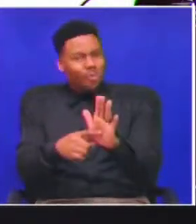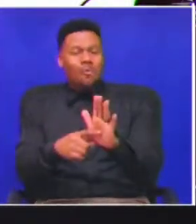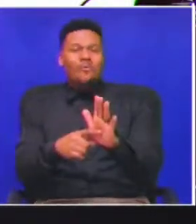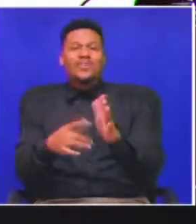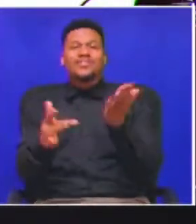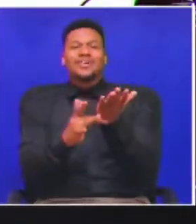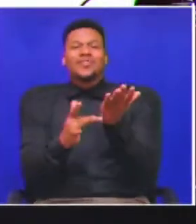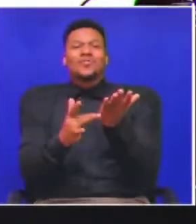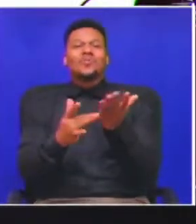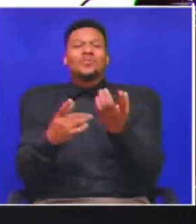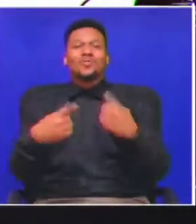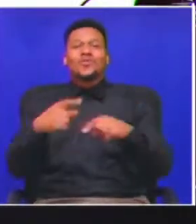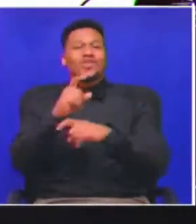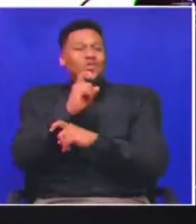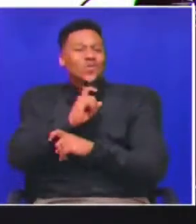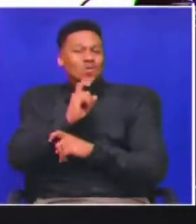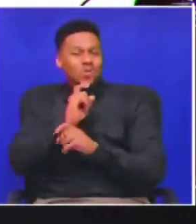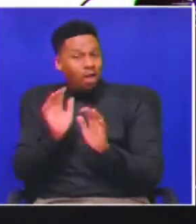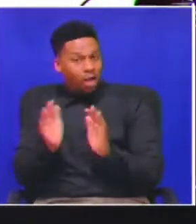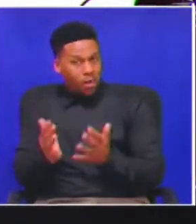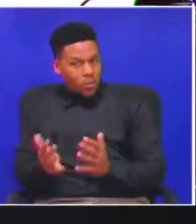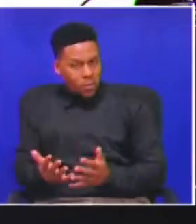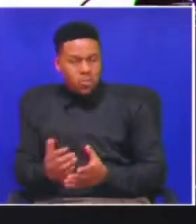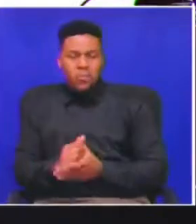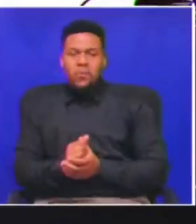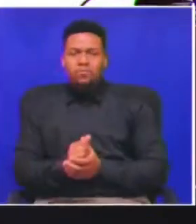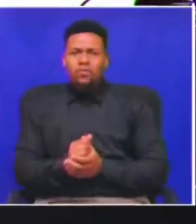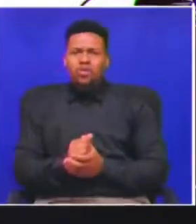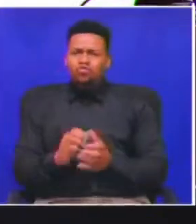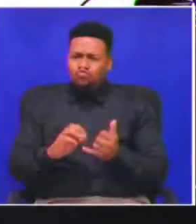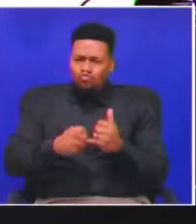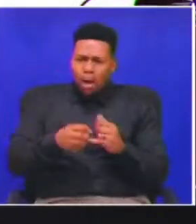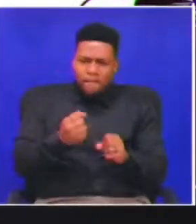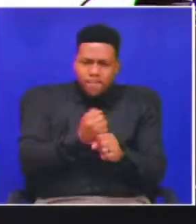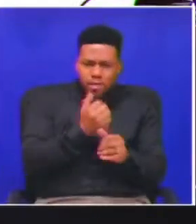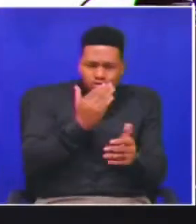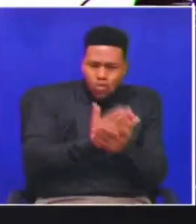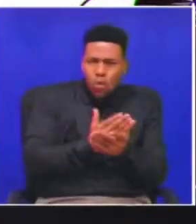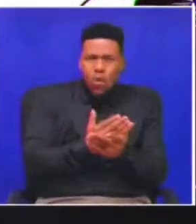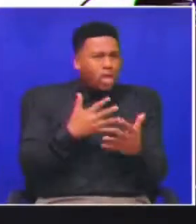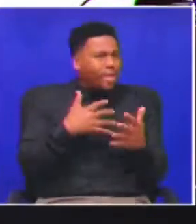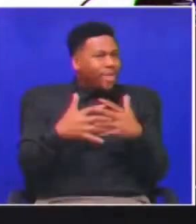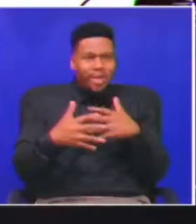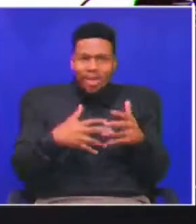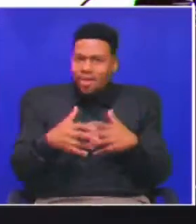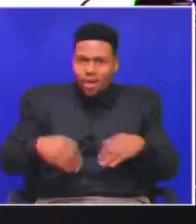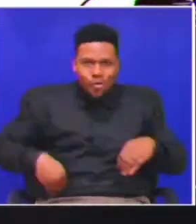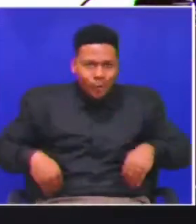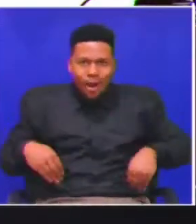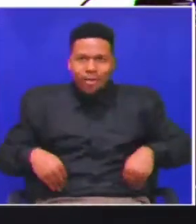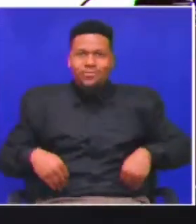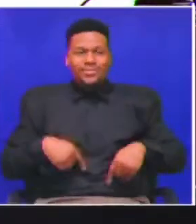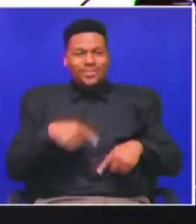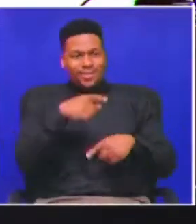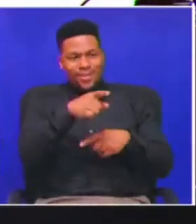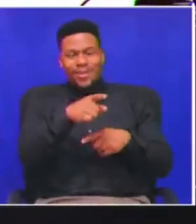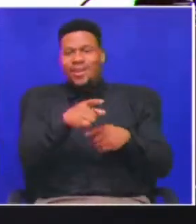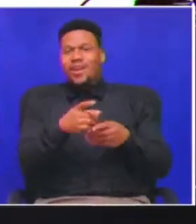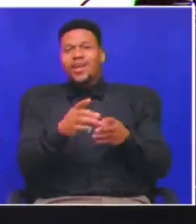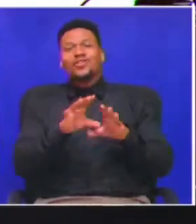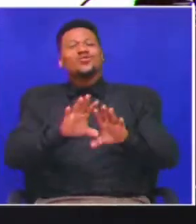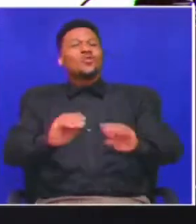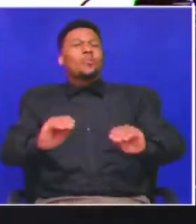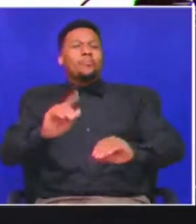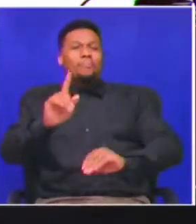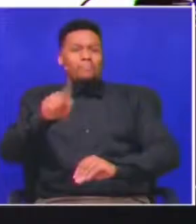that we get rid of any form of corruption, any form of fraud, and